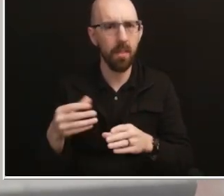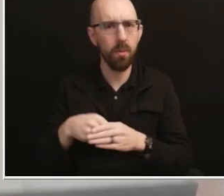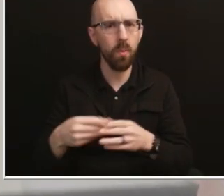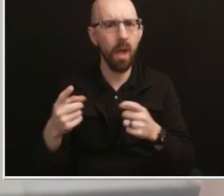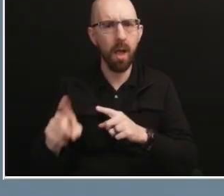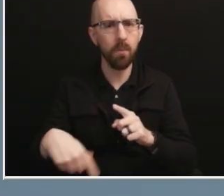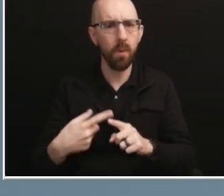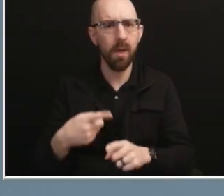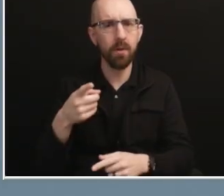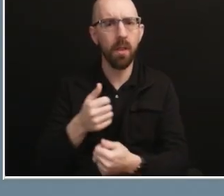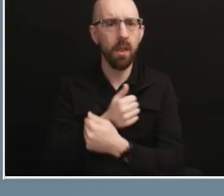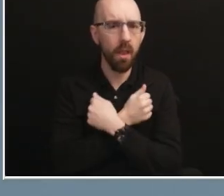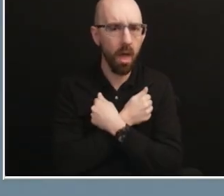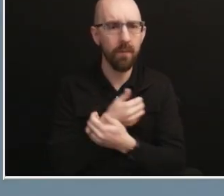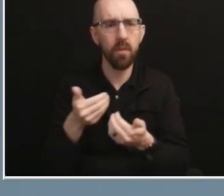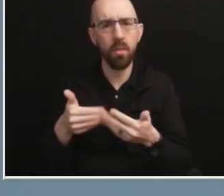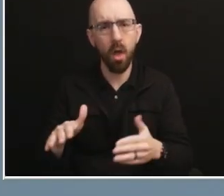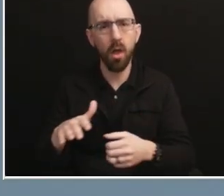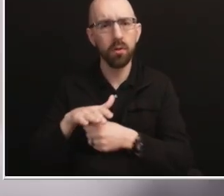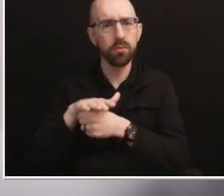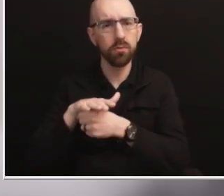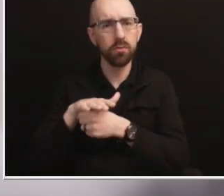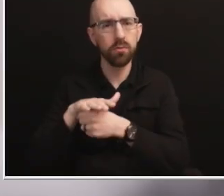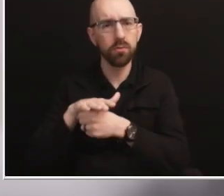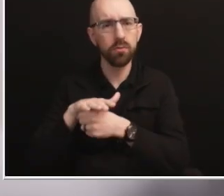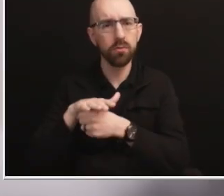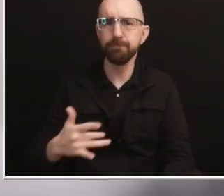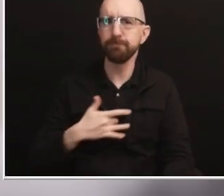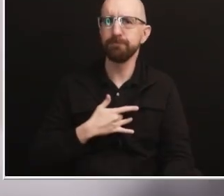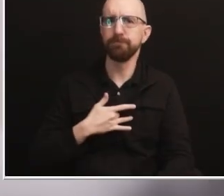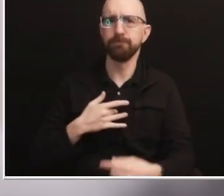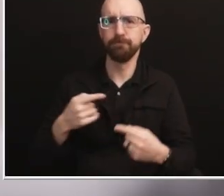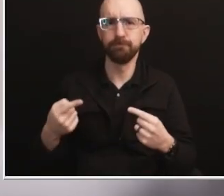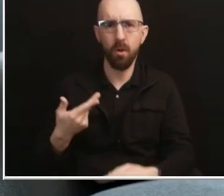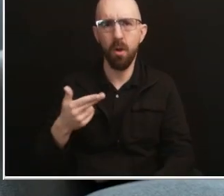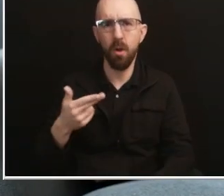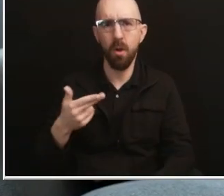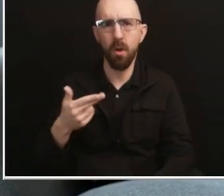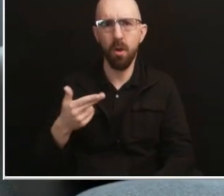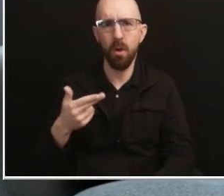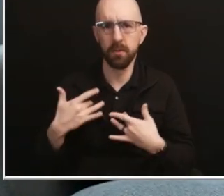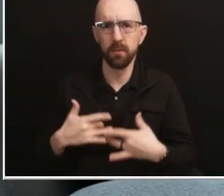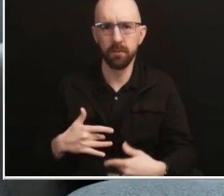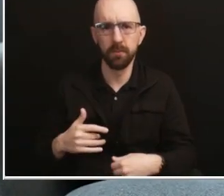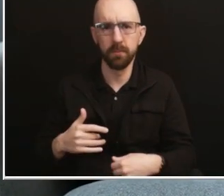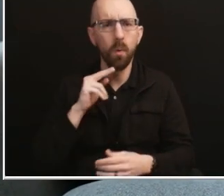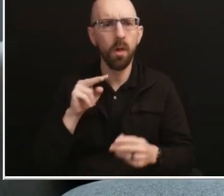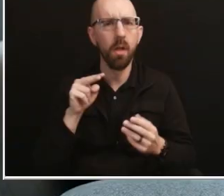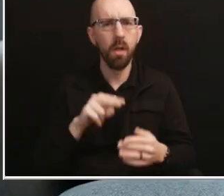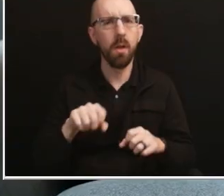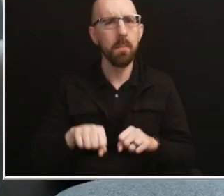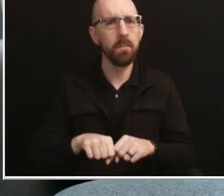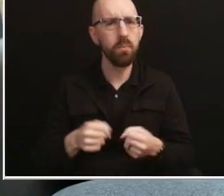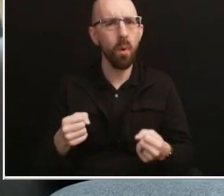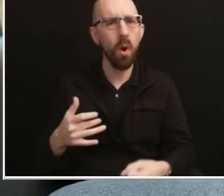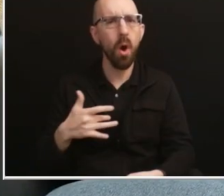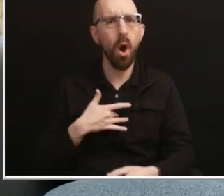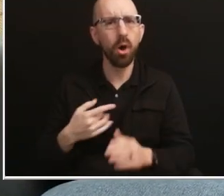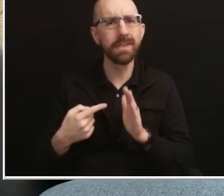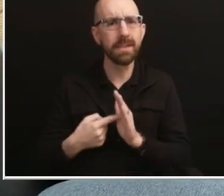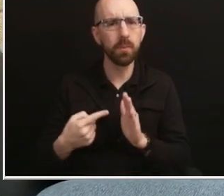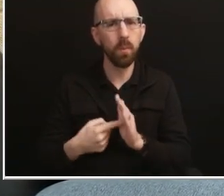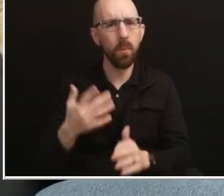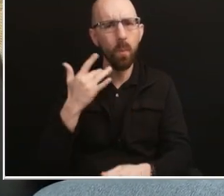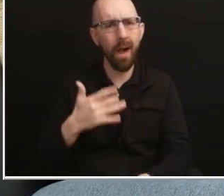love, loss, or stress takes a real toll on your heart. We'll look at broken heart syndrome, why it can feel just like a heart